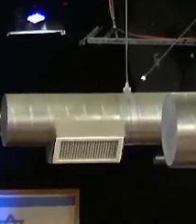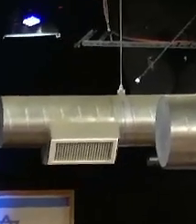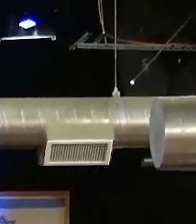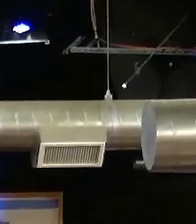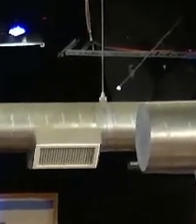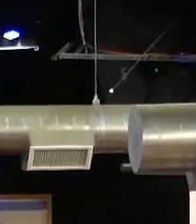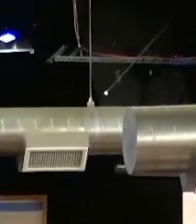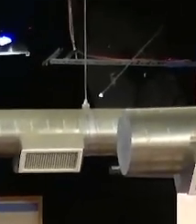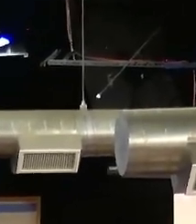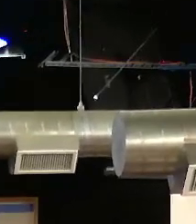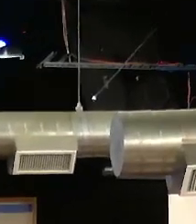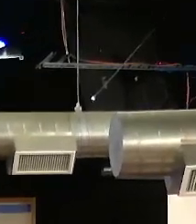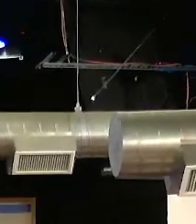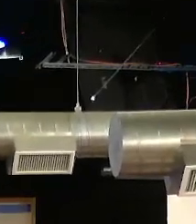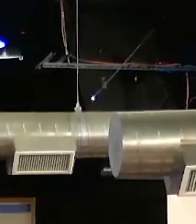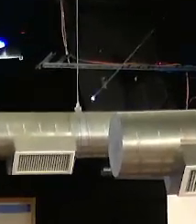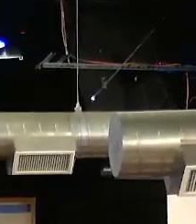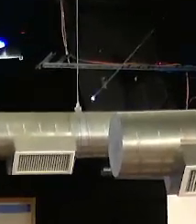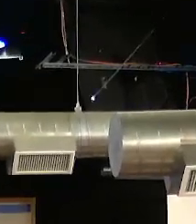son.